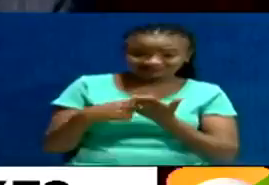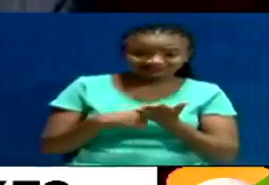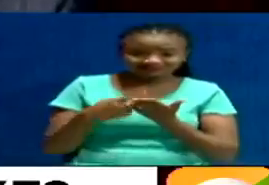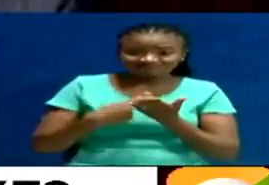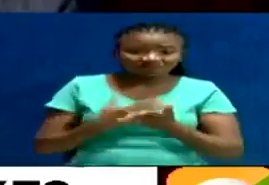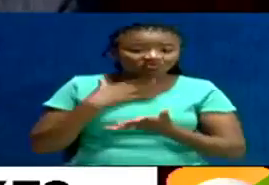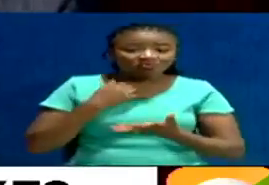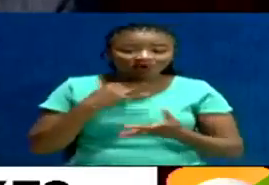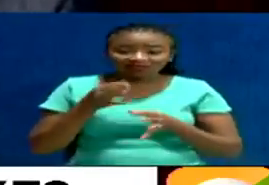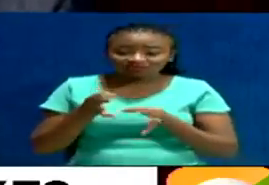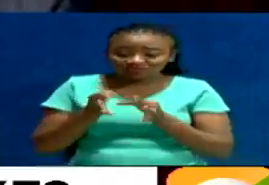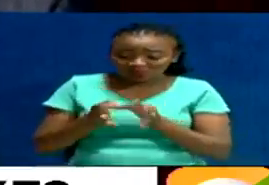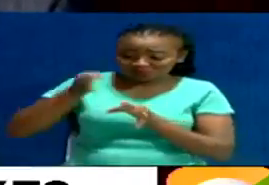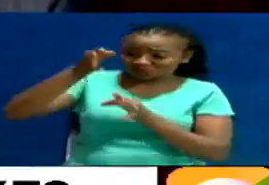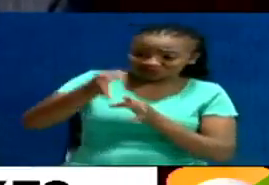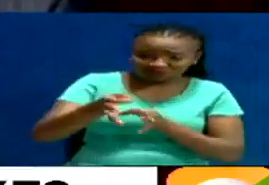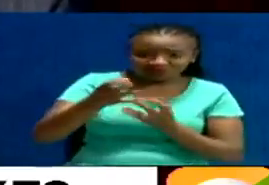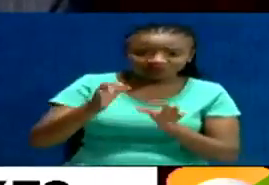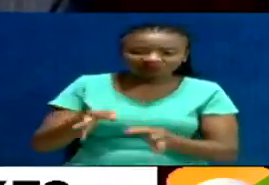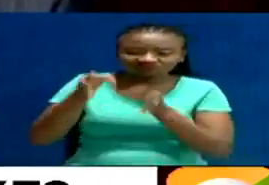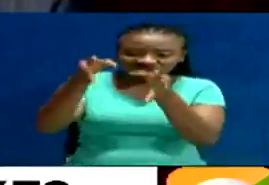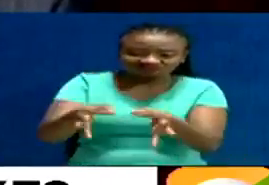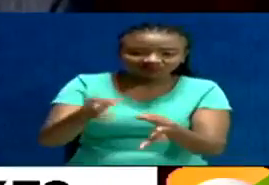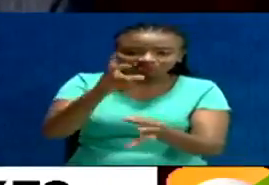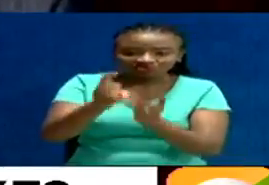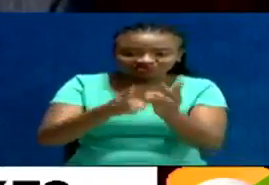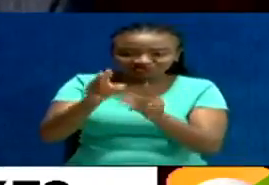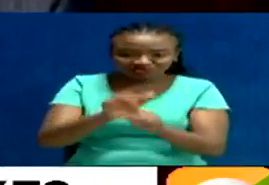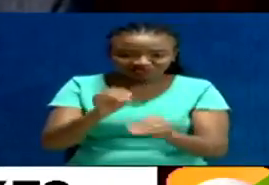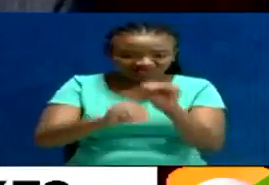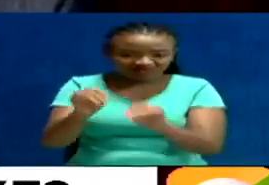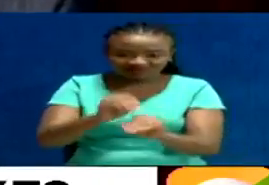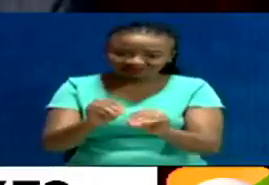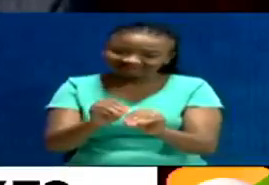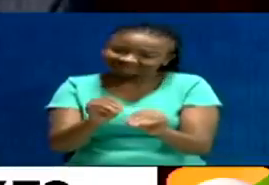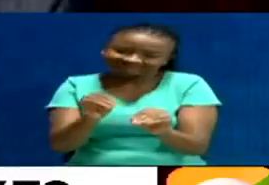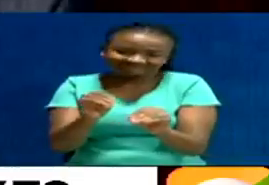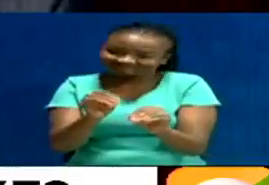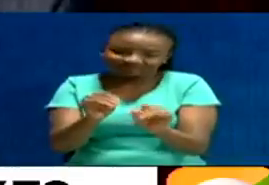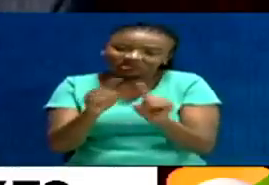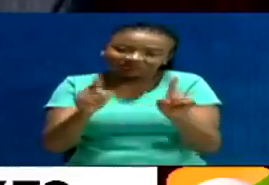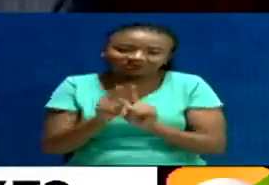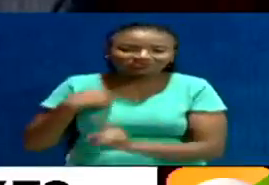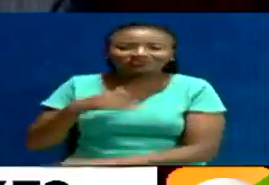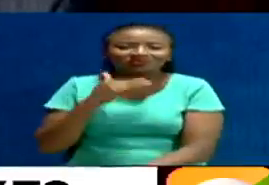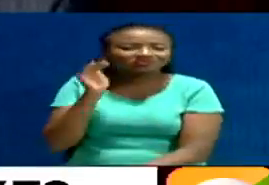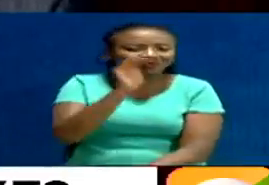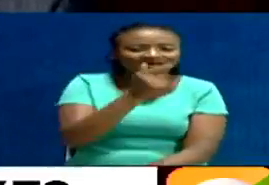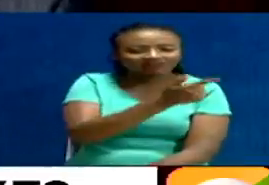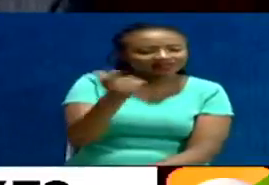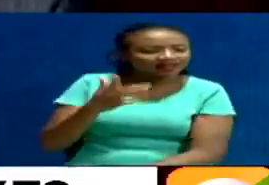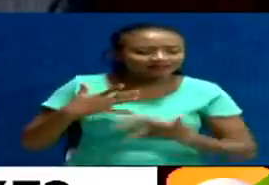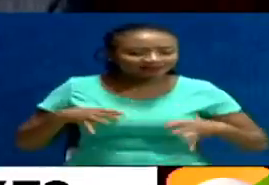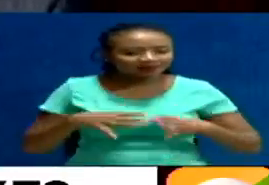attempts at postponing the 2022 elections. We also make honest appeal to people